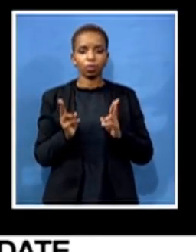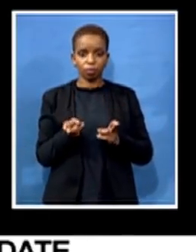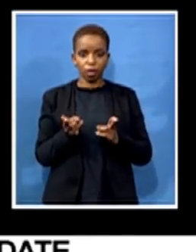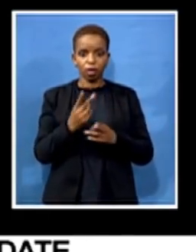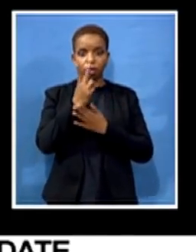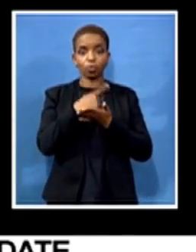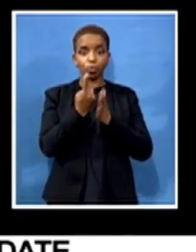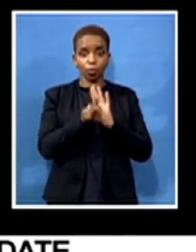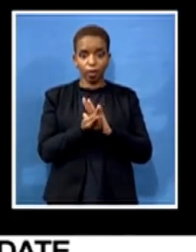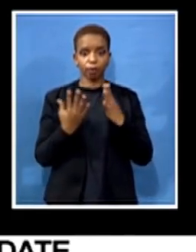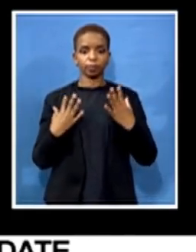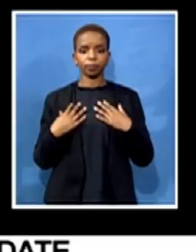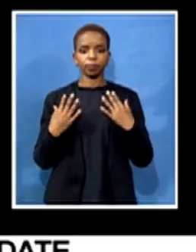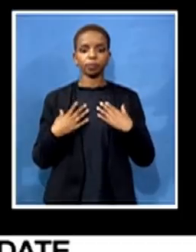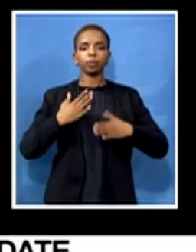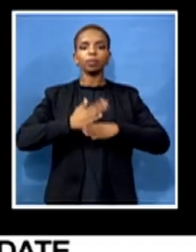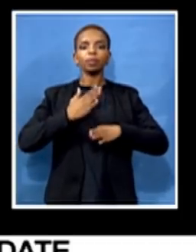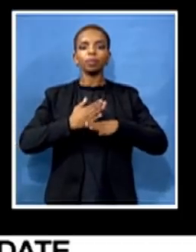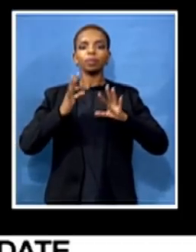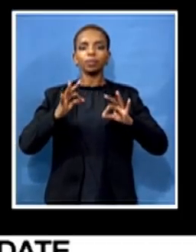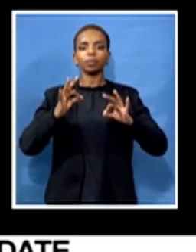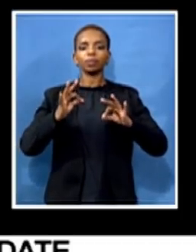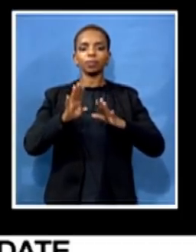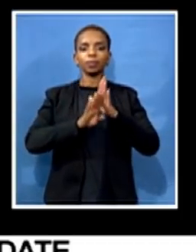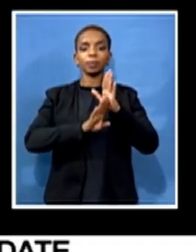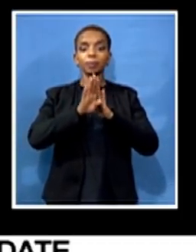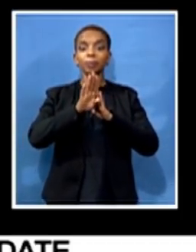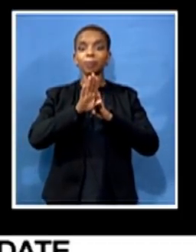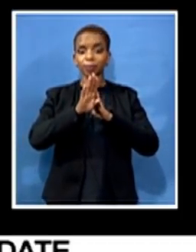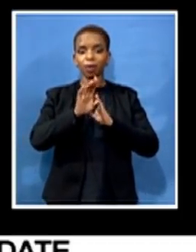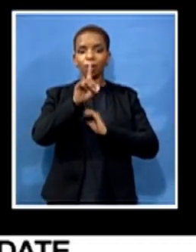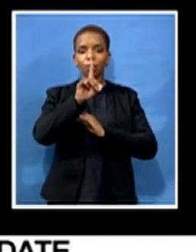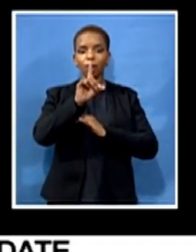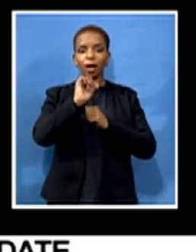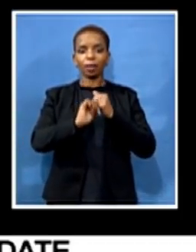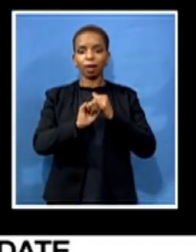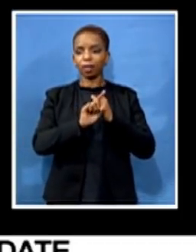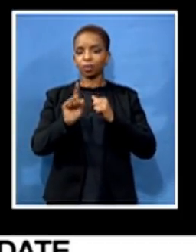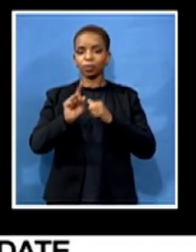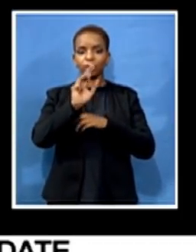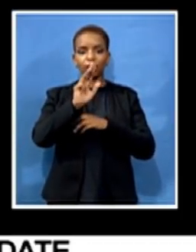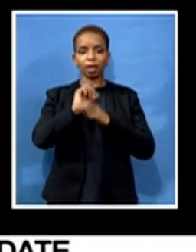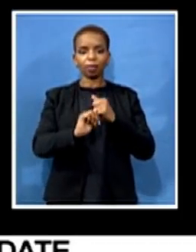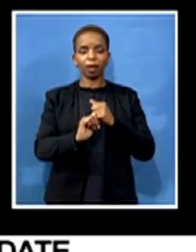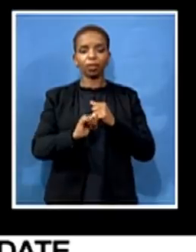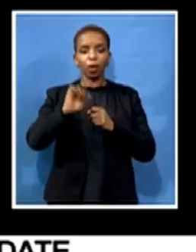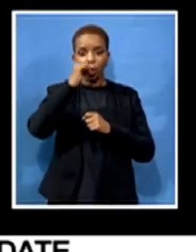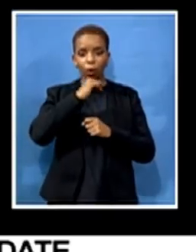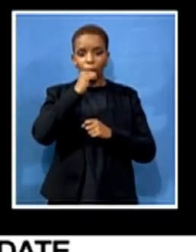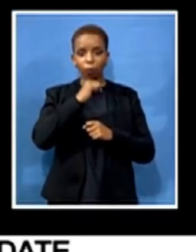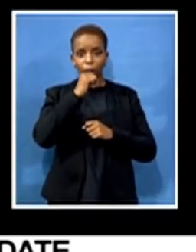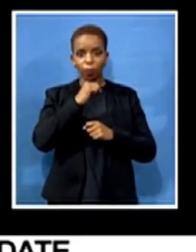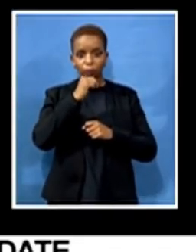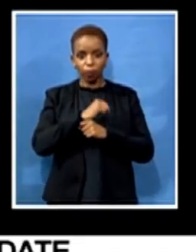1 month to 9 months, coughing and shortness of breath will decrease. And it goes